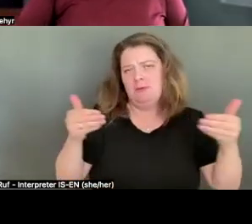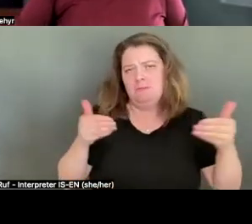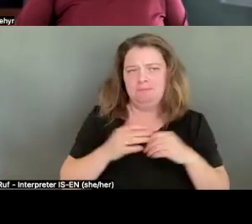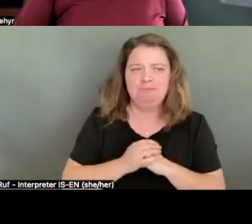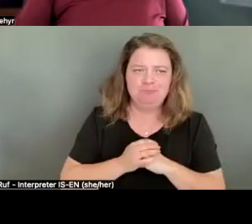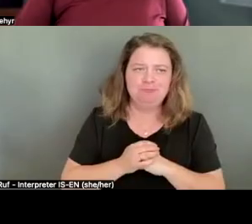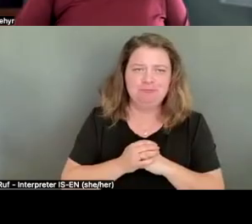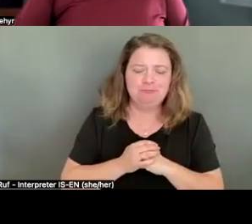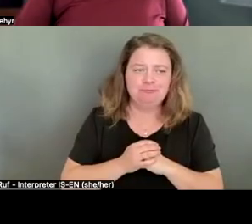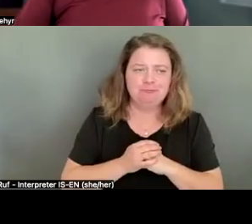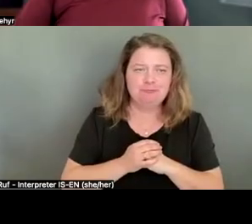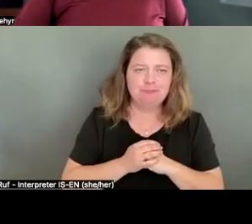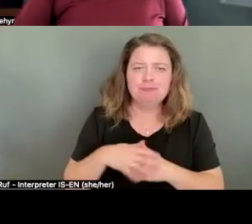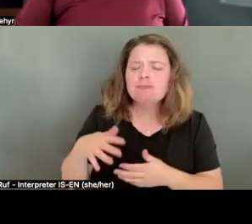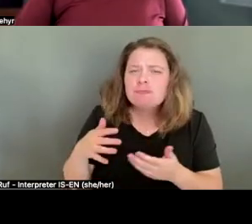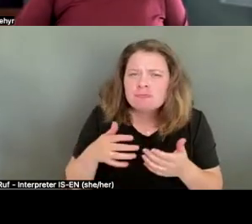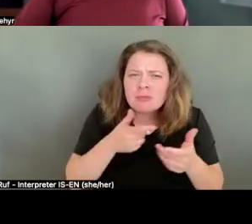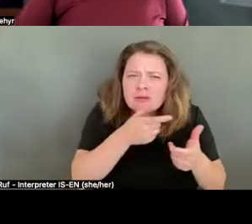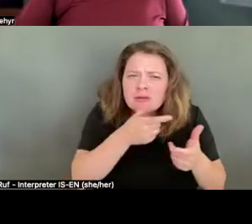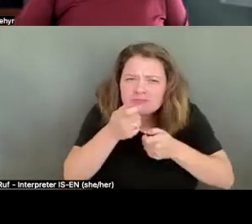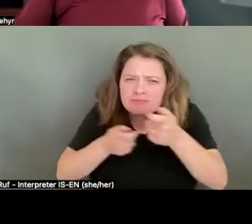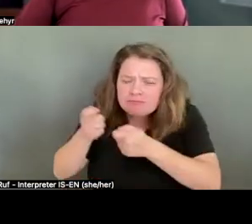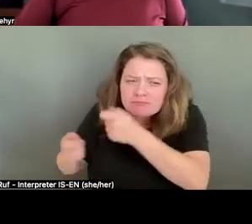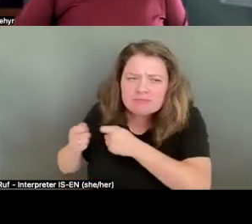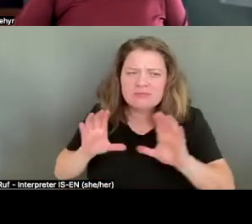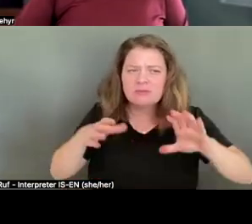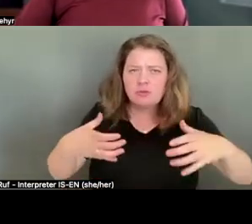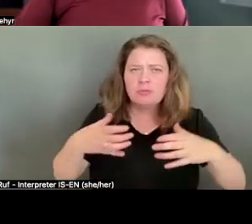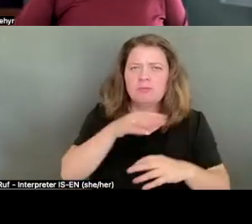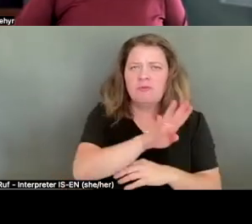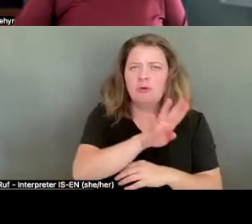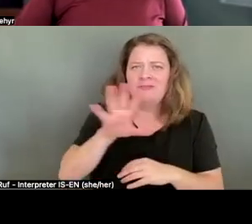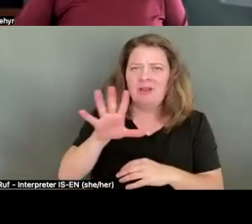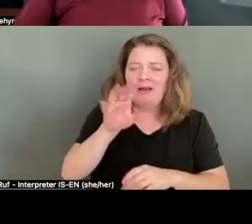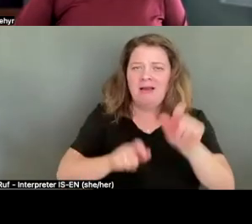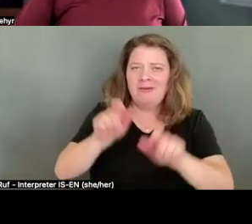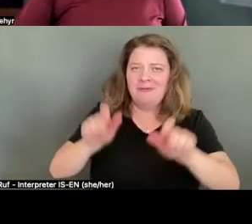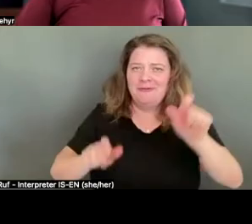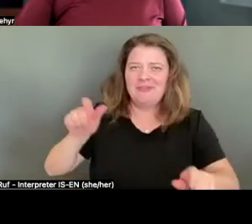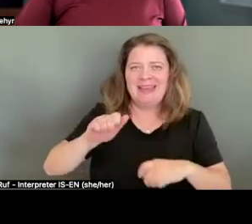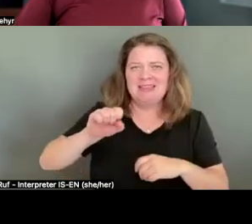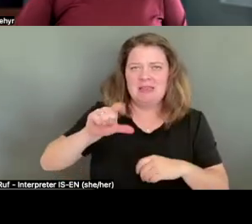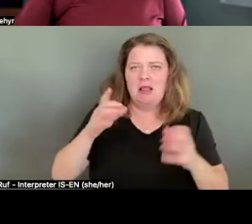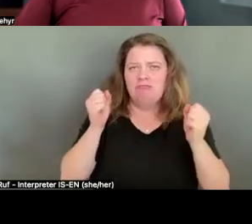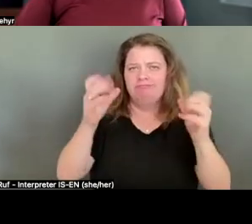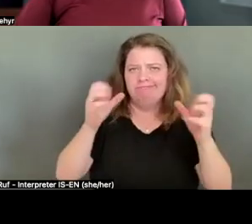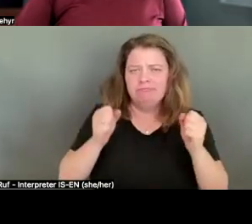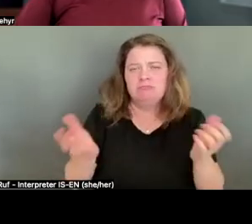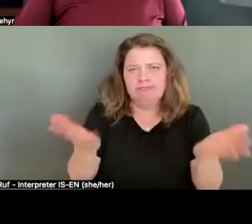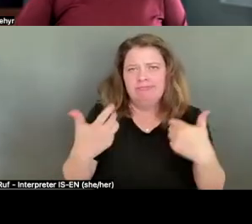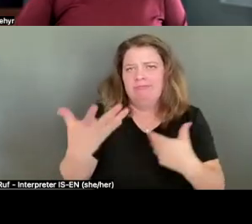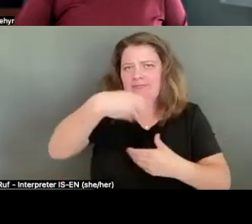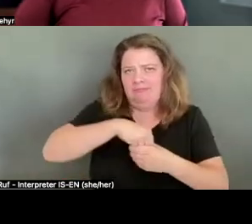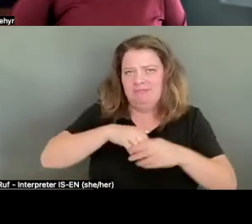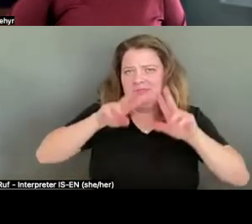We recruited a group of 45 Deaf ASL signers to participate in the study.